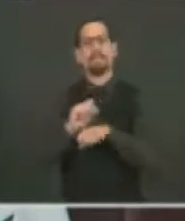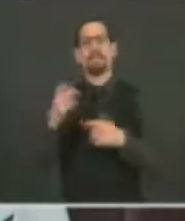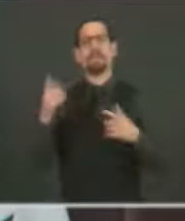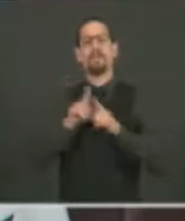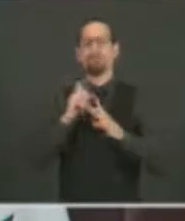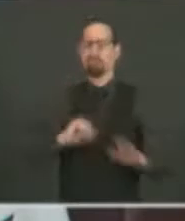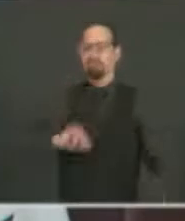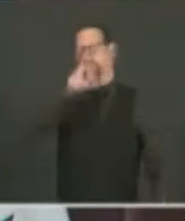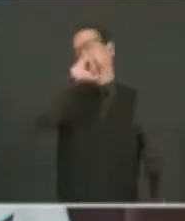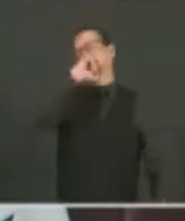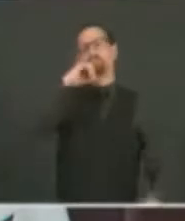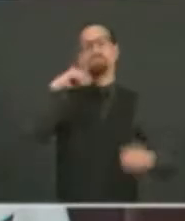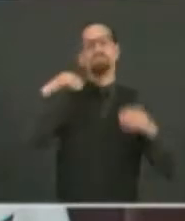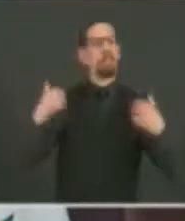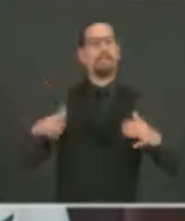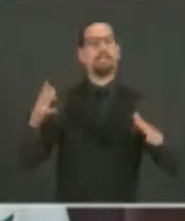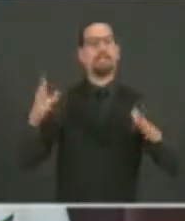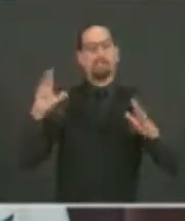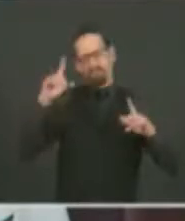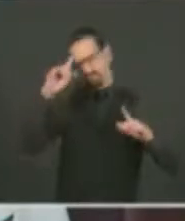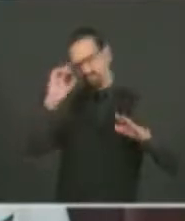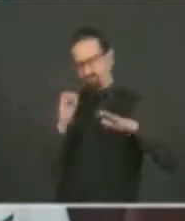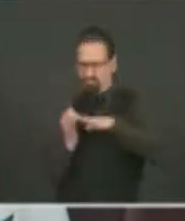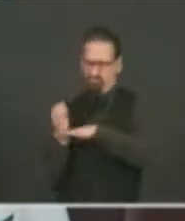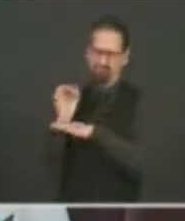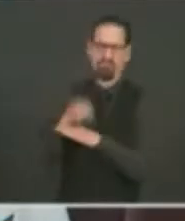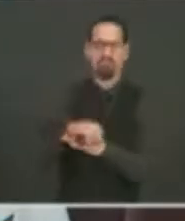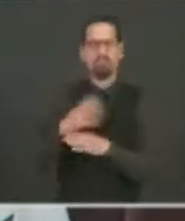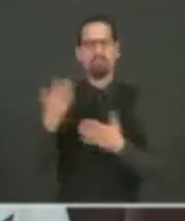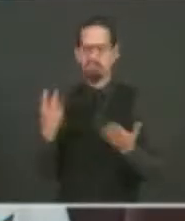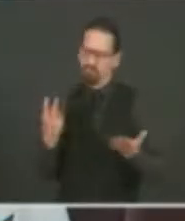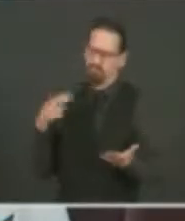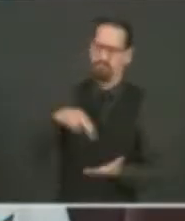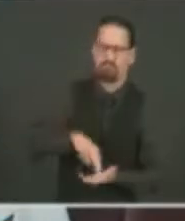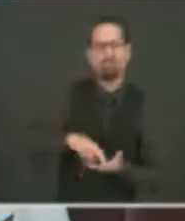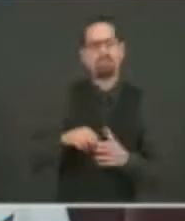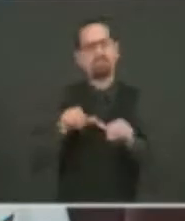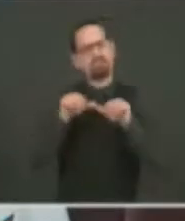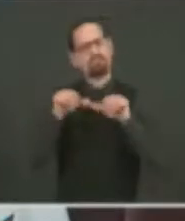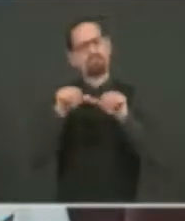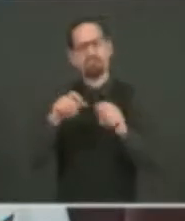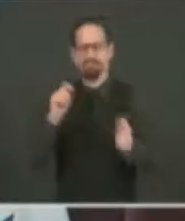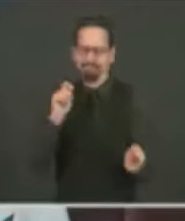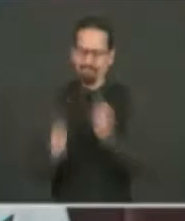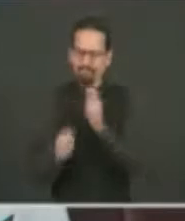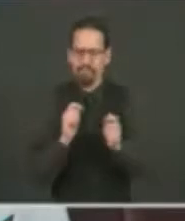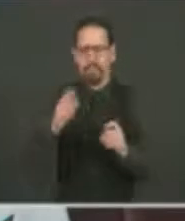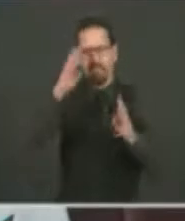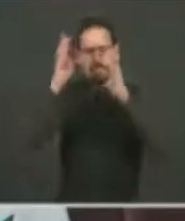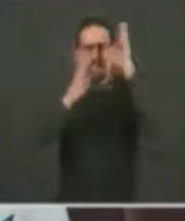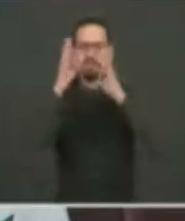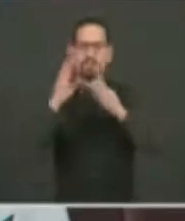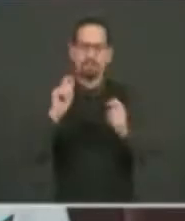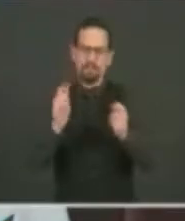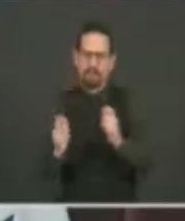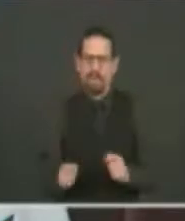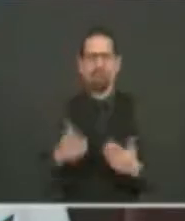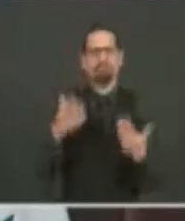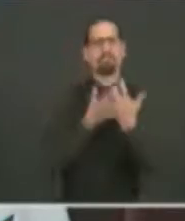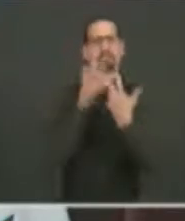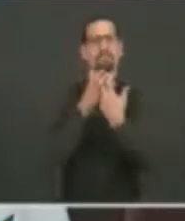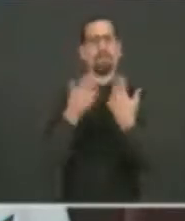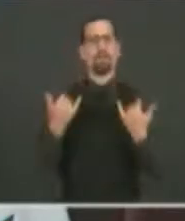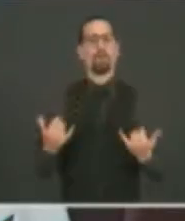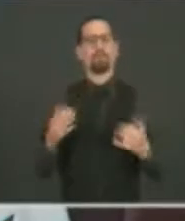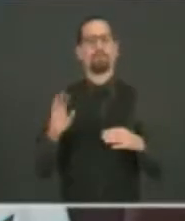stick-to-itness, and I think you're incredible. I hope the Take It Outside effort helps you. I hope the Restore RI helps you. But because of